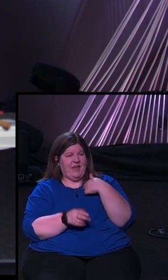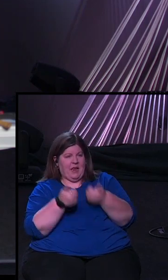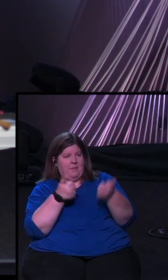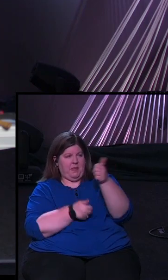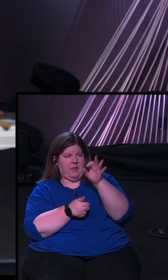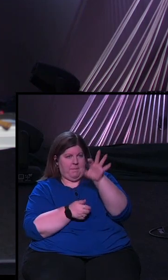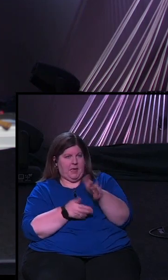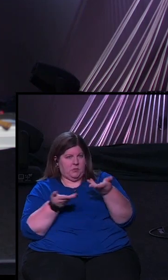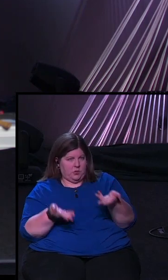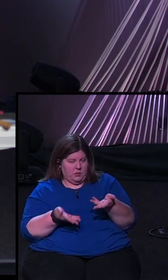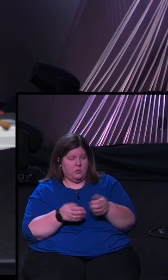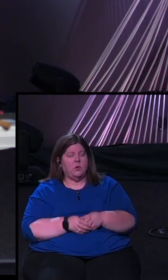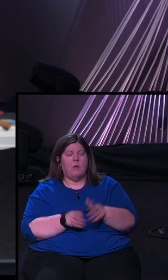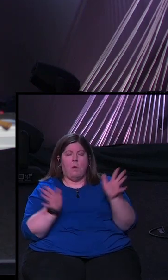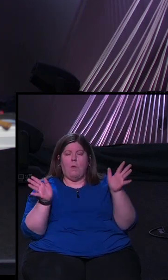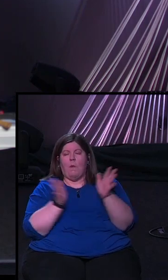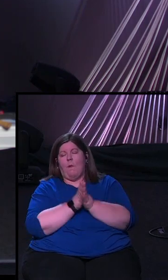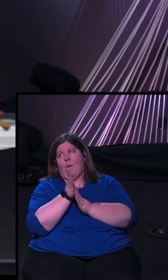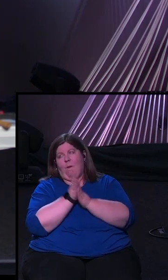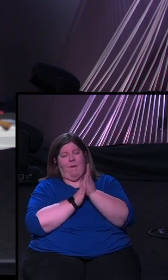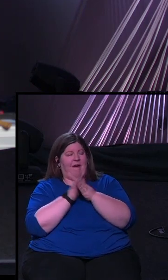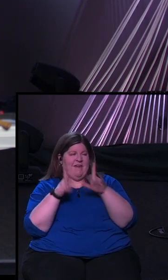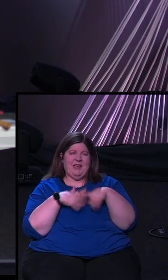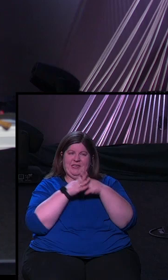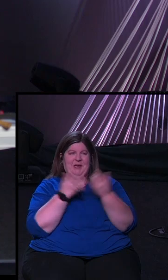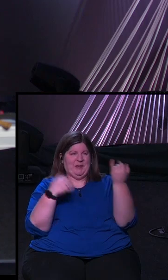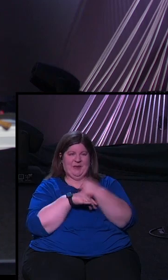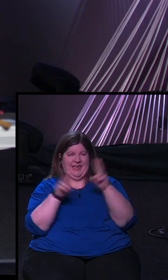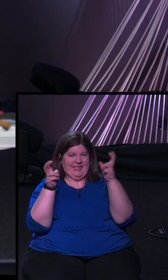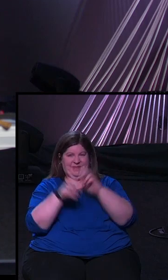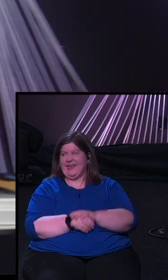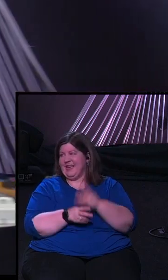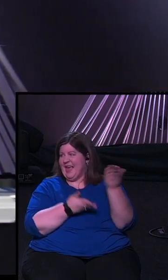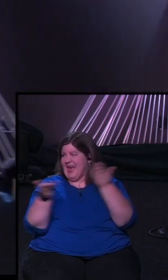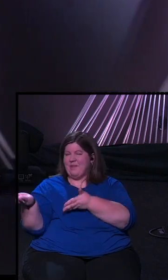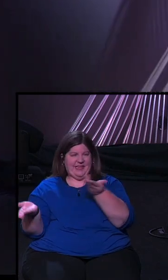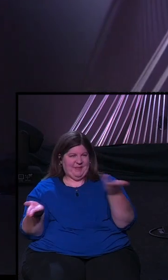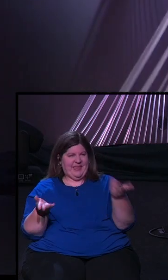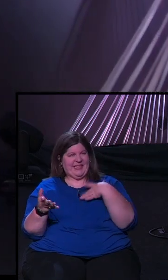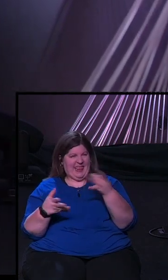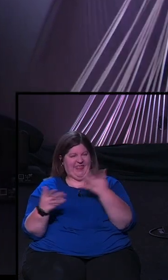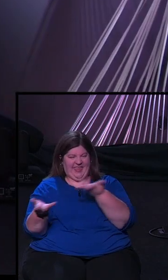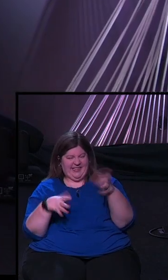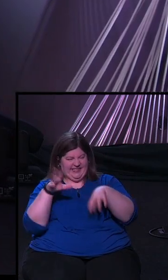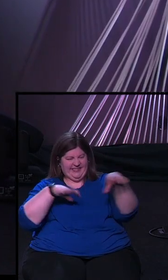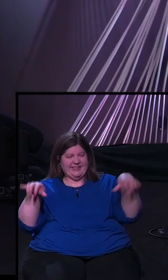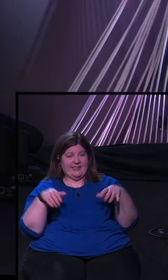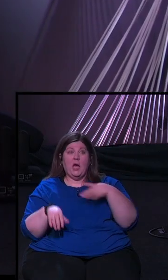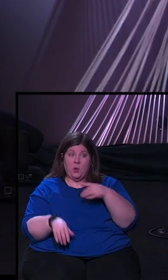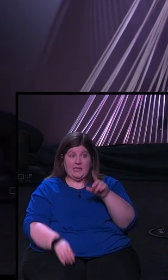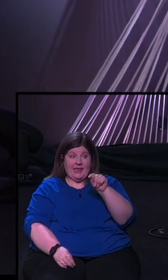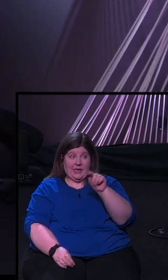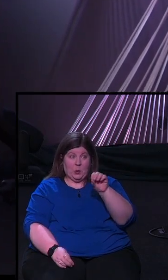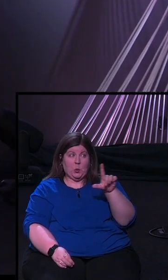here at Frontline, and I'm excited to dive into what we're talking about today. You can see I brought some props. I like props. I also like tools.